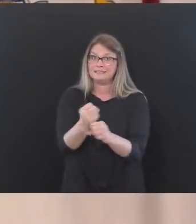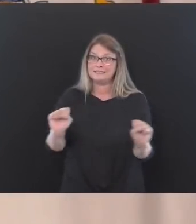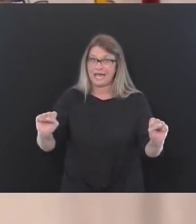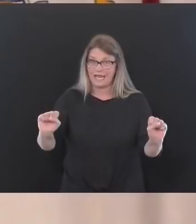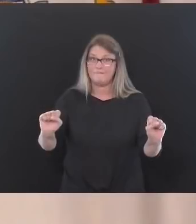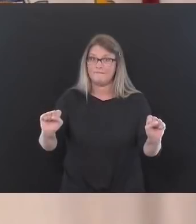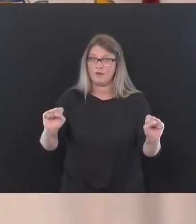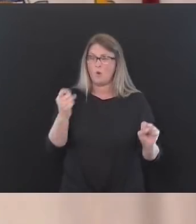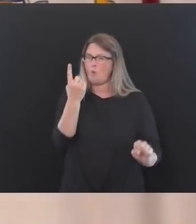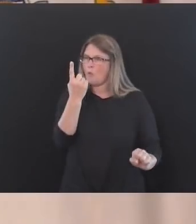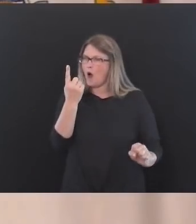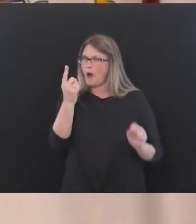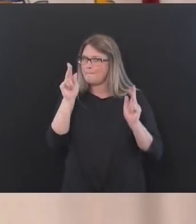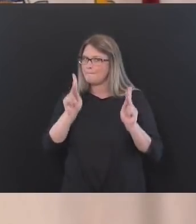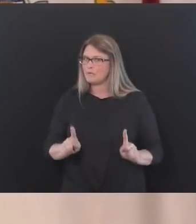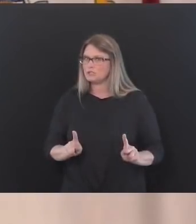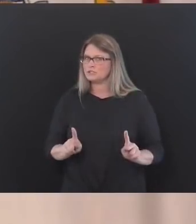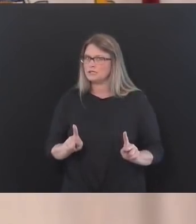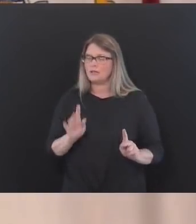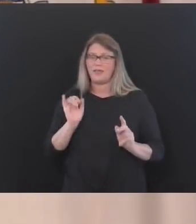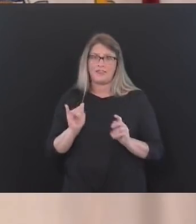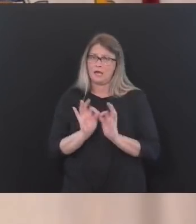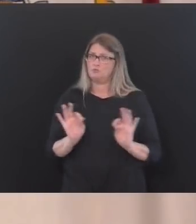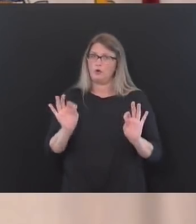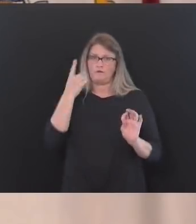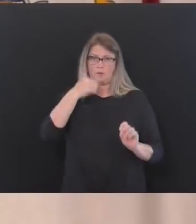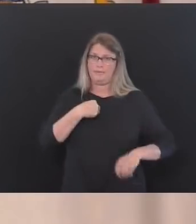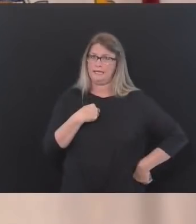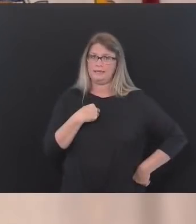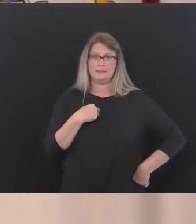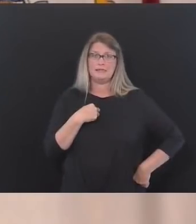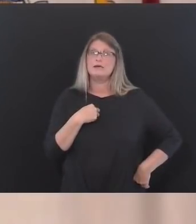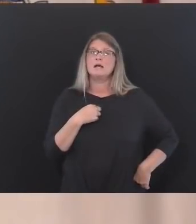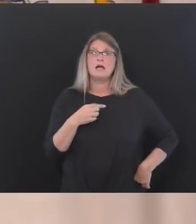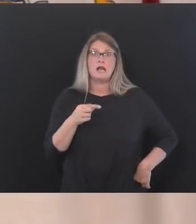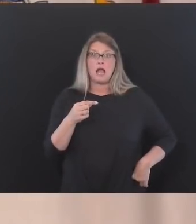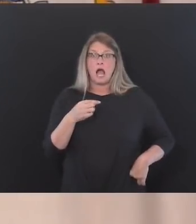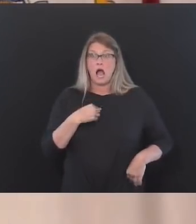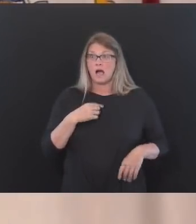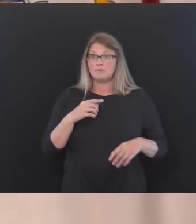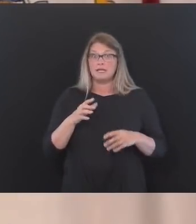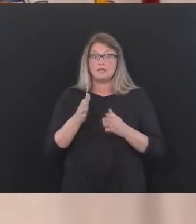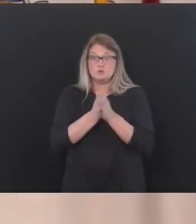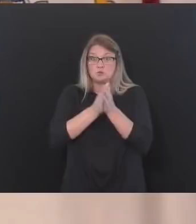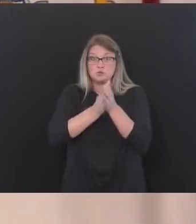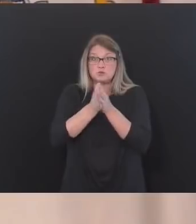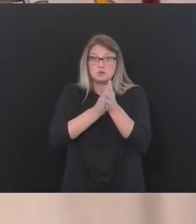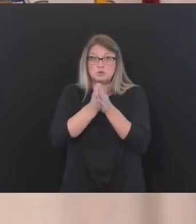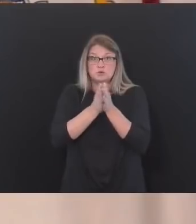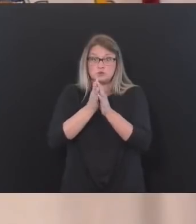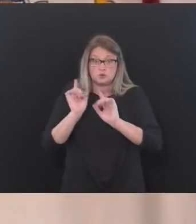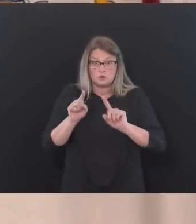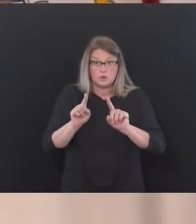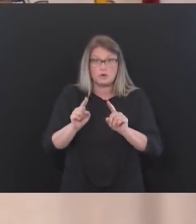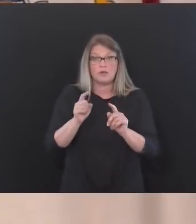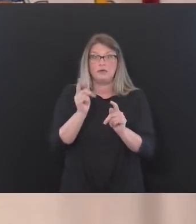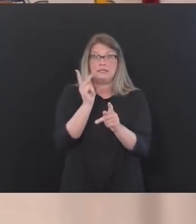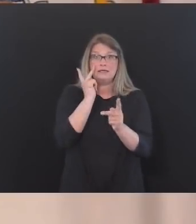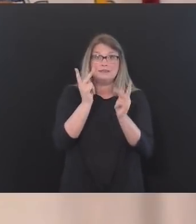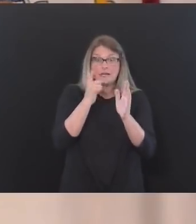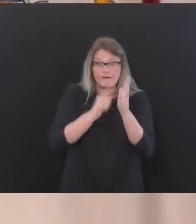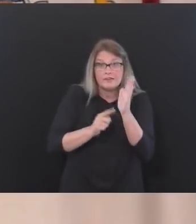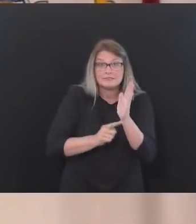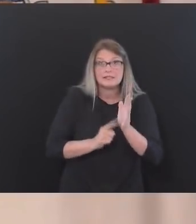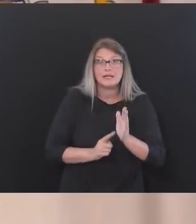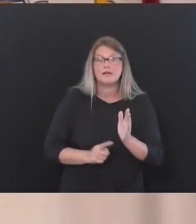is worth every bit of overreacting and going at this as aggressively as we possibly can, and that's what we're